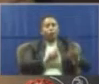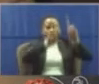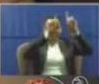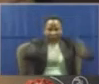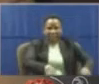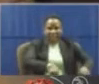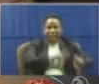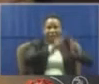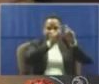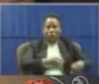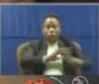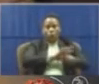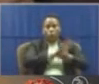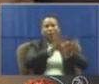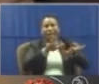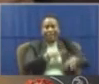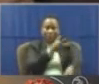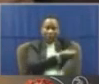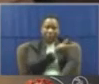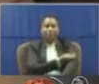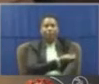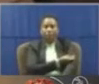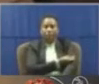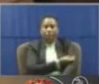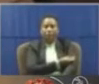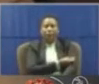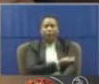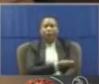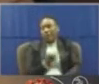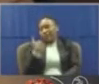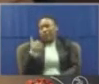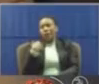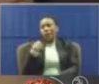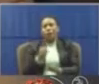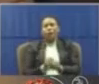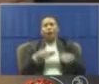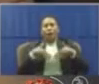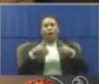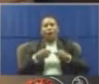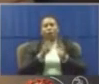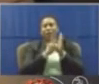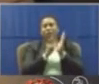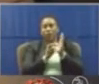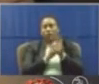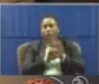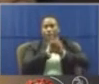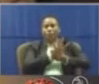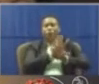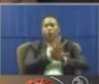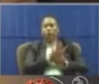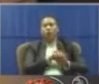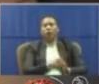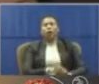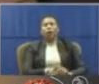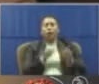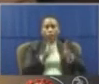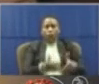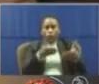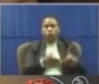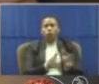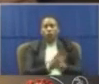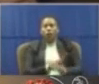COVID-19 vaccines and oppose any attempt through the recently published health regulations to introduce a vaccine mandate through the back